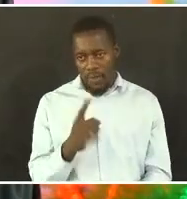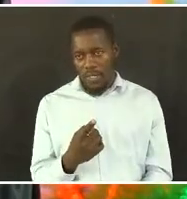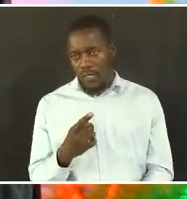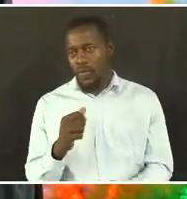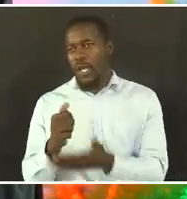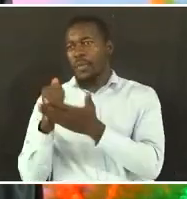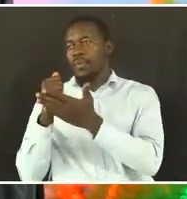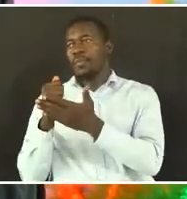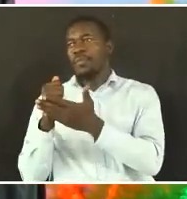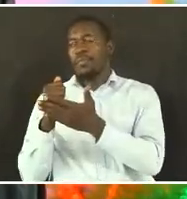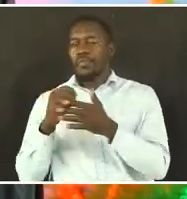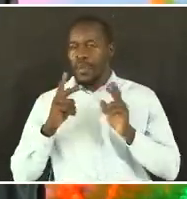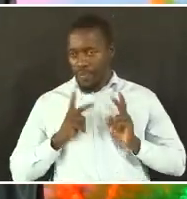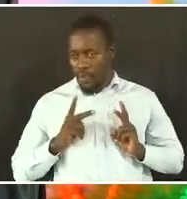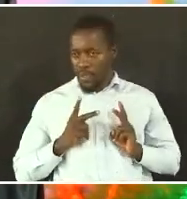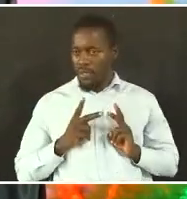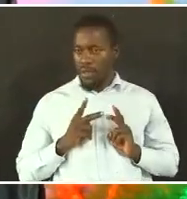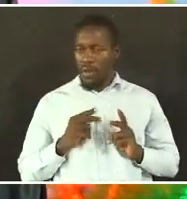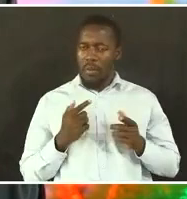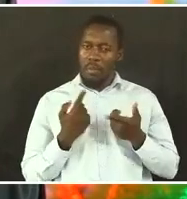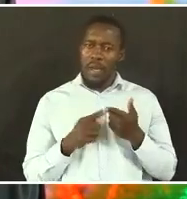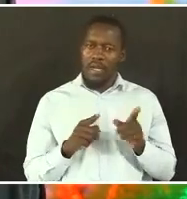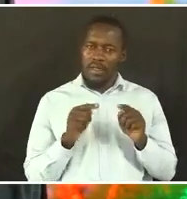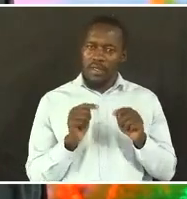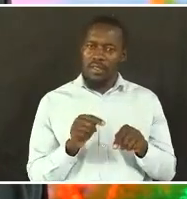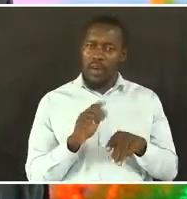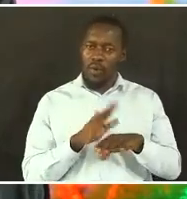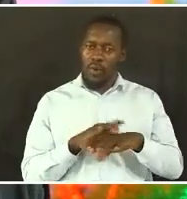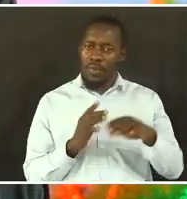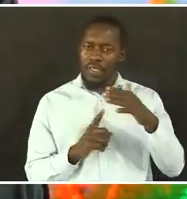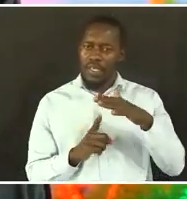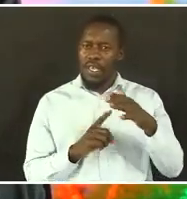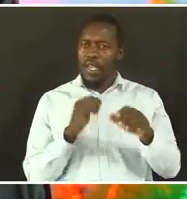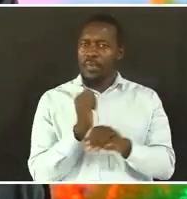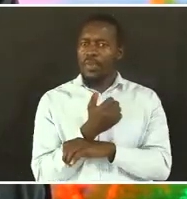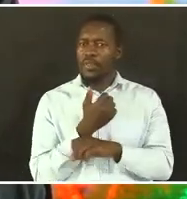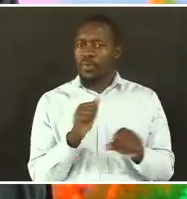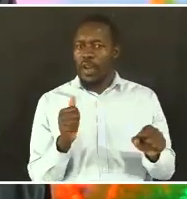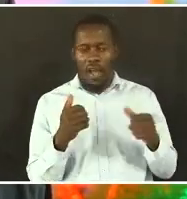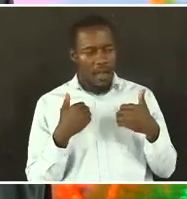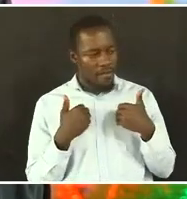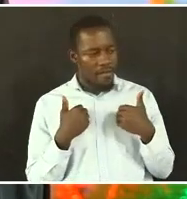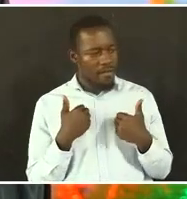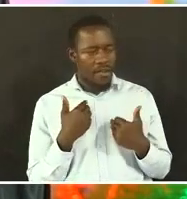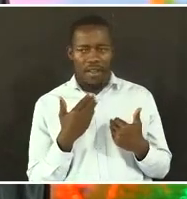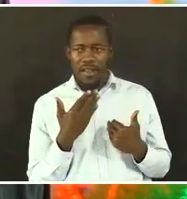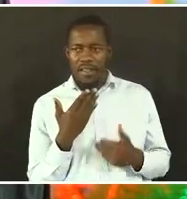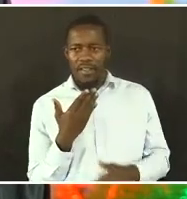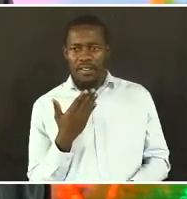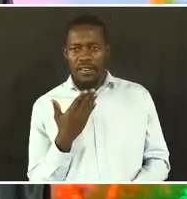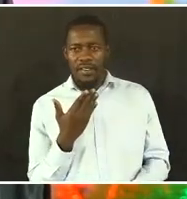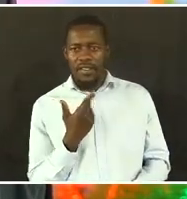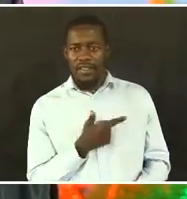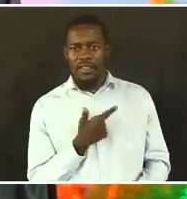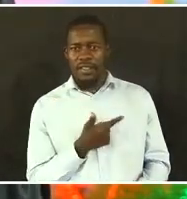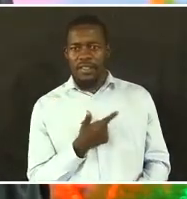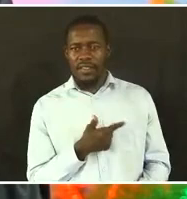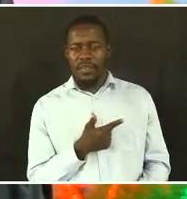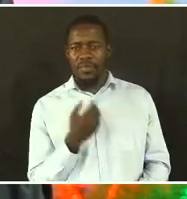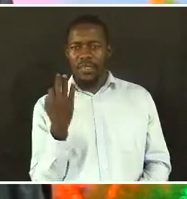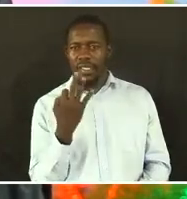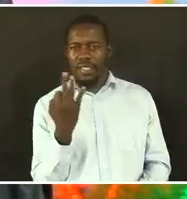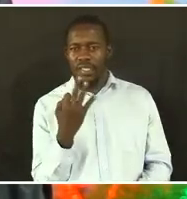Let me tell you, we cannot be a church that is having a carpeted platform when people in the hospital do not have